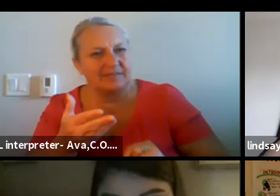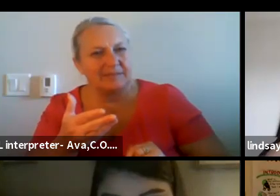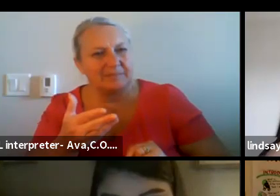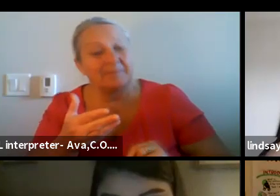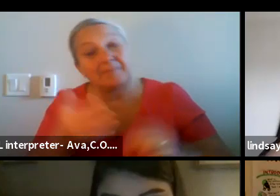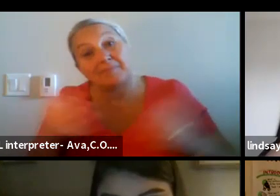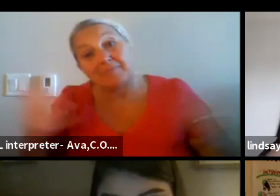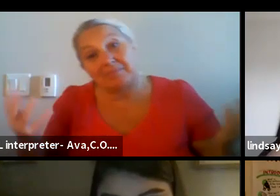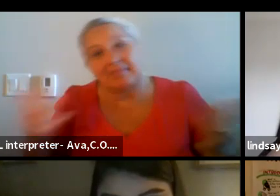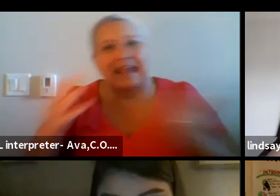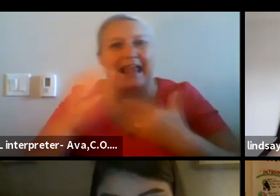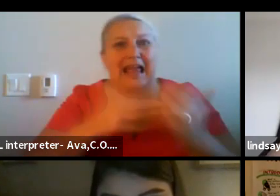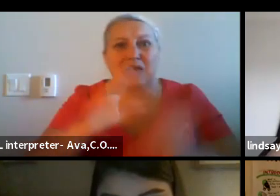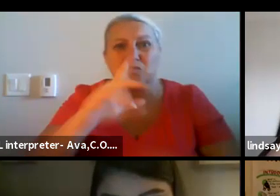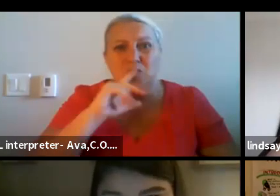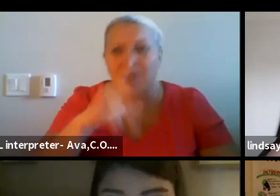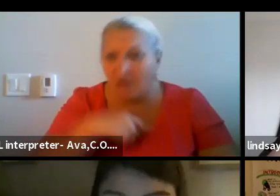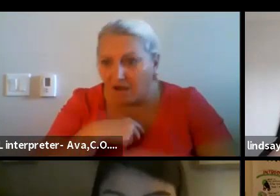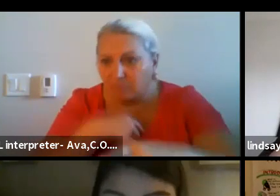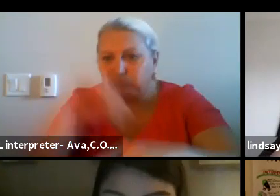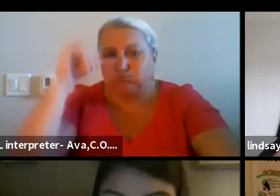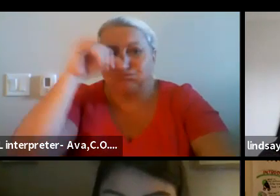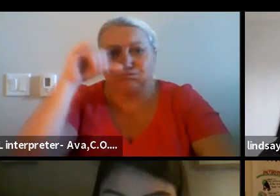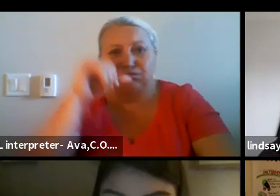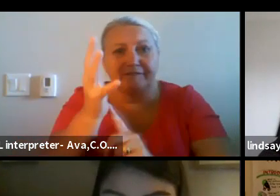I've taken up all of our 5 minutes.